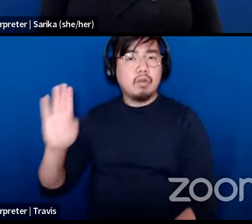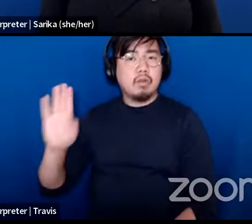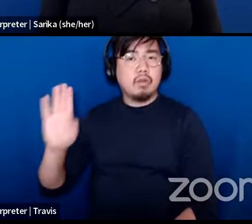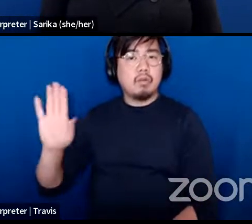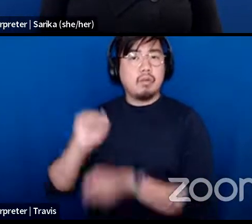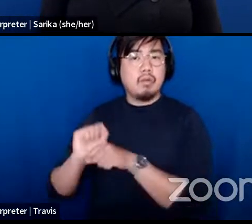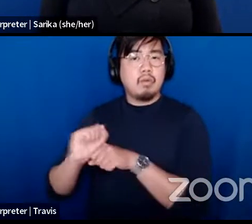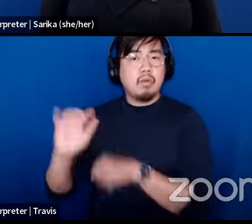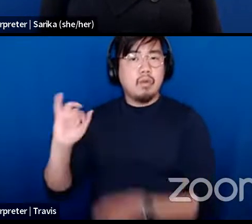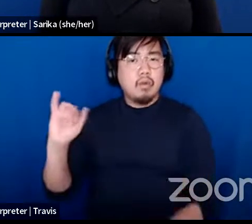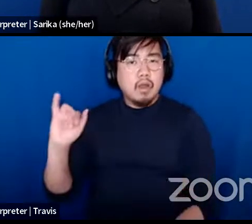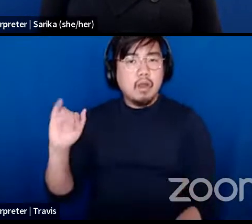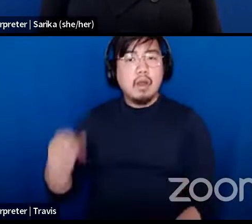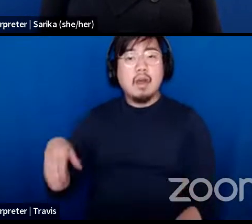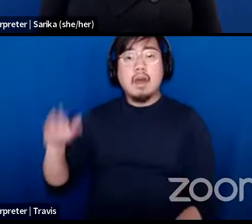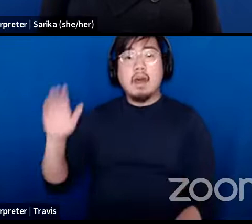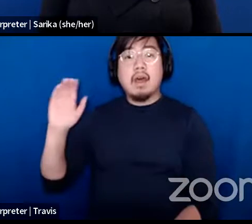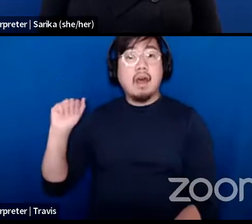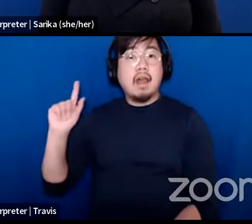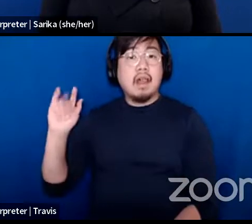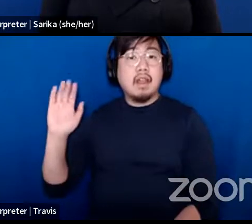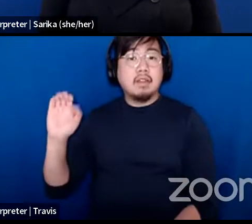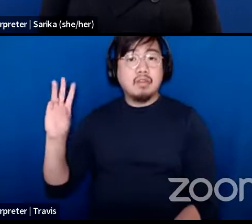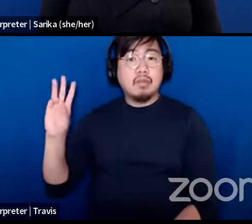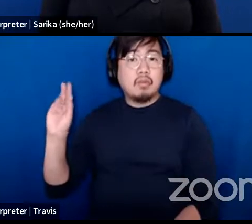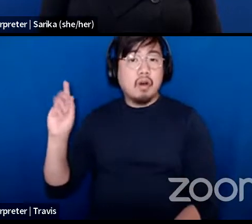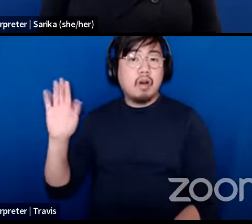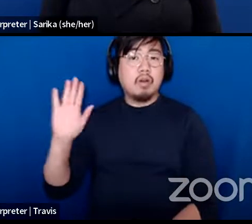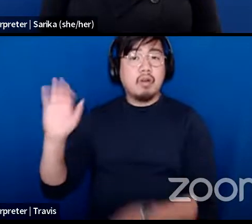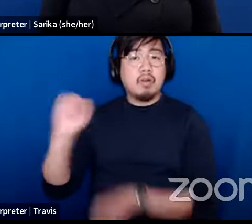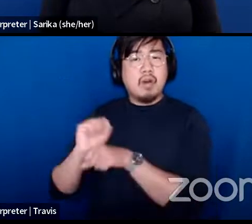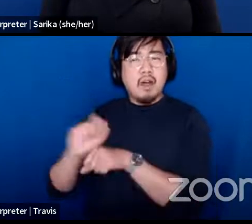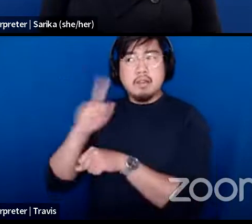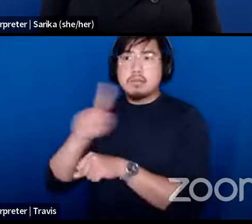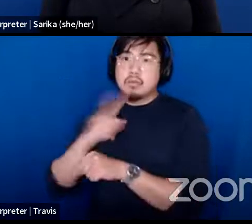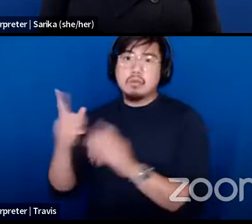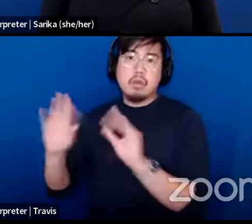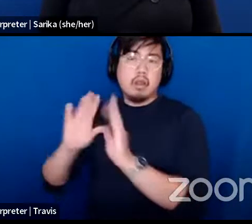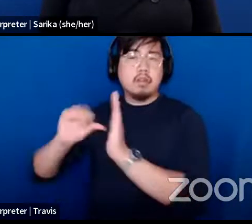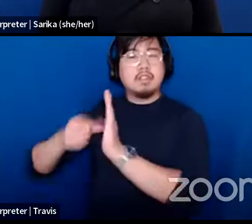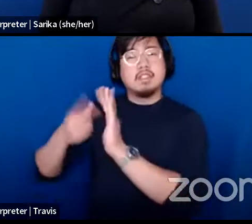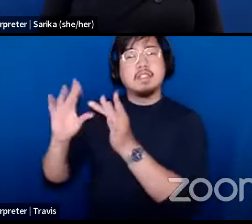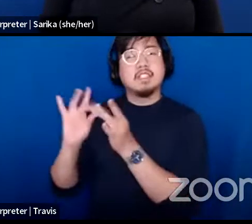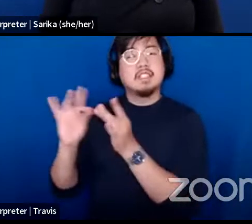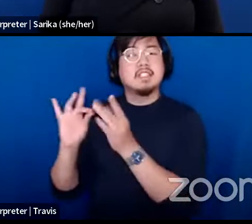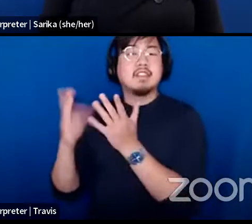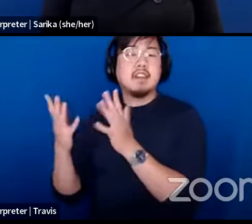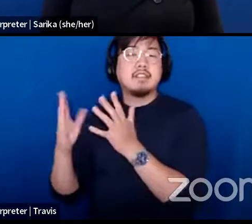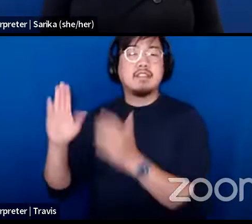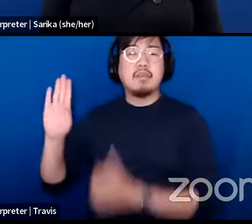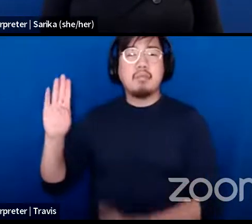I would even say Alice Walker's work, who was more explicitly, I think she says, Buddha-ish. And